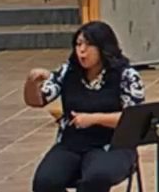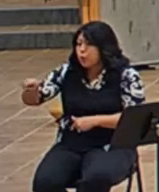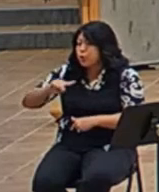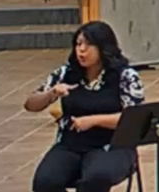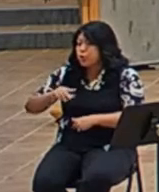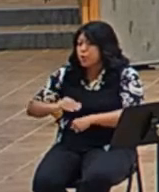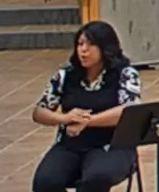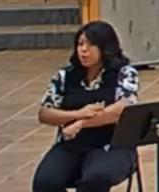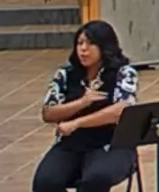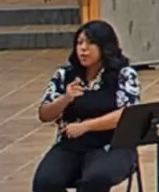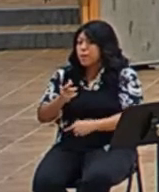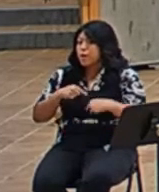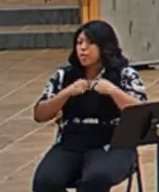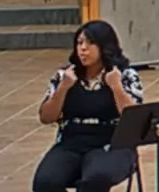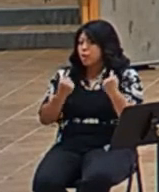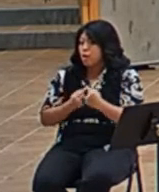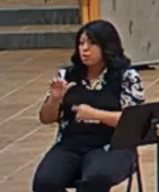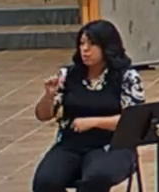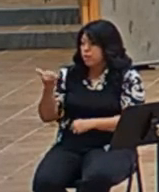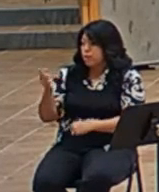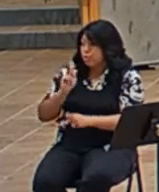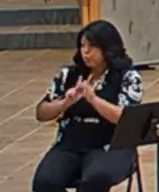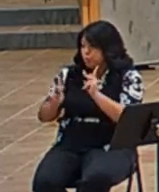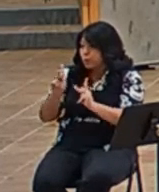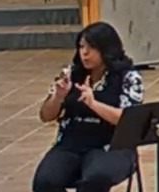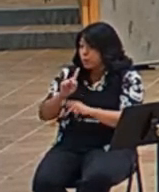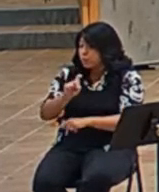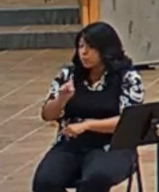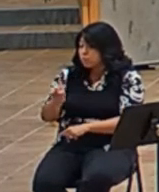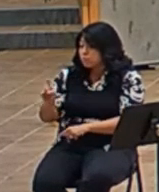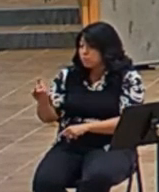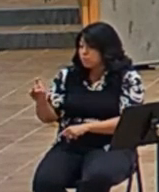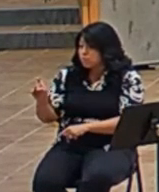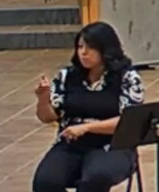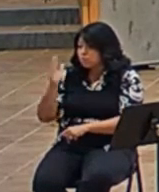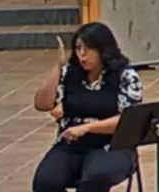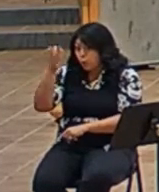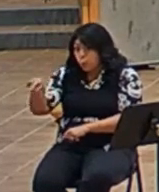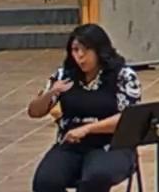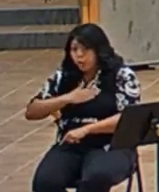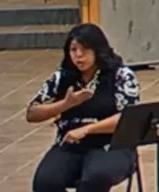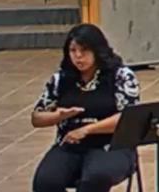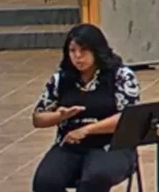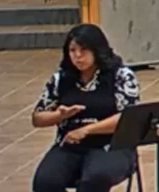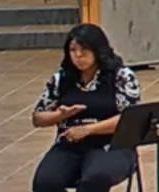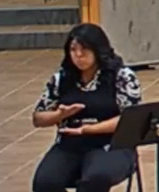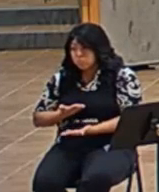inflame the hearts of others? Will you?